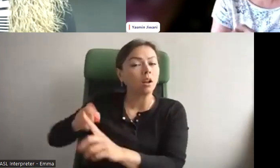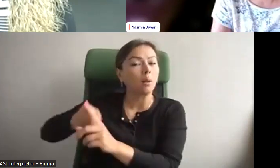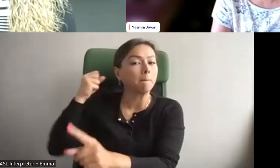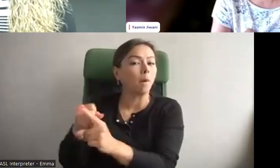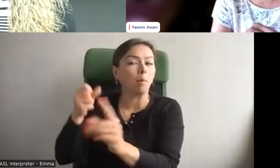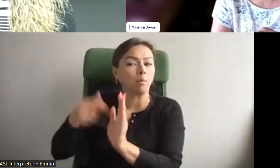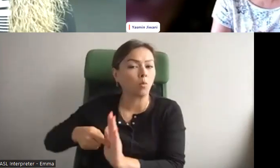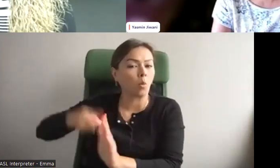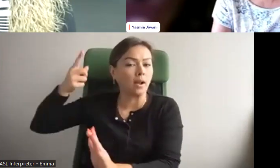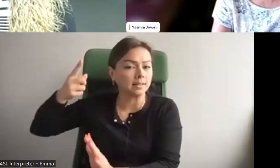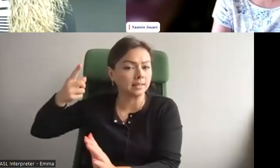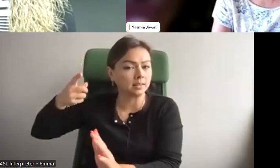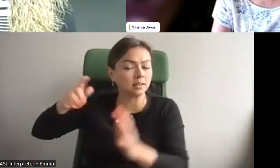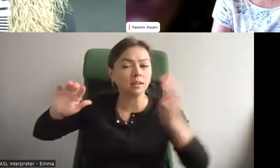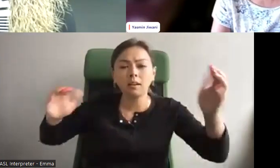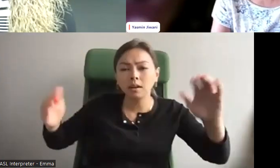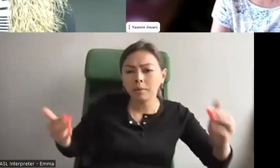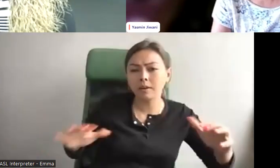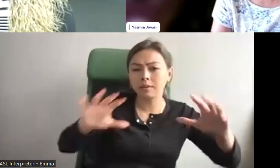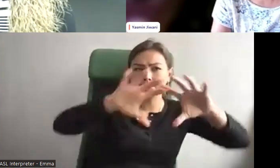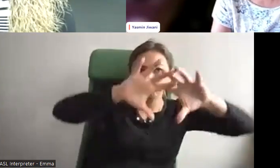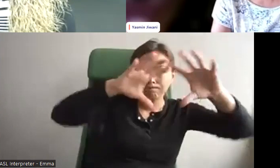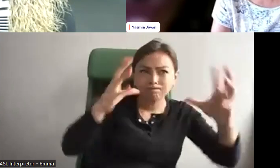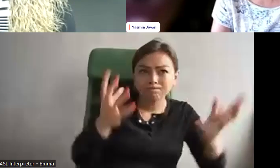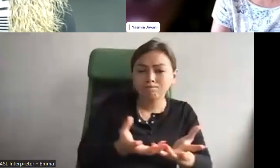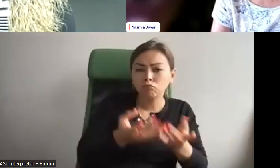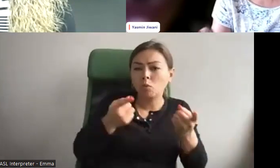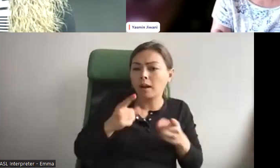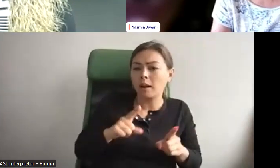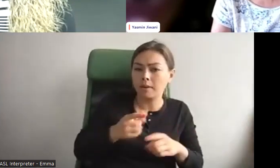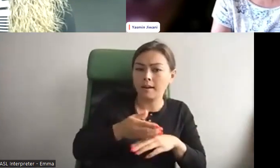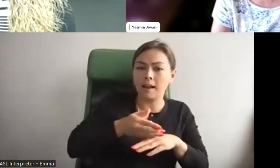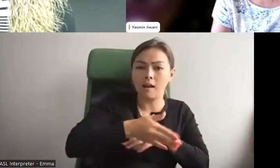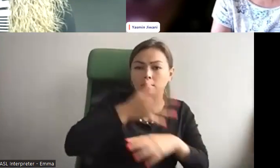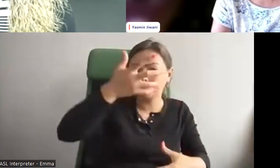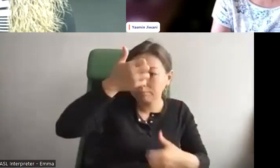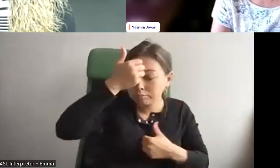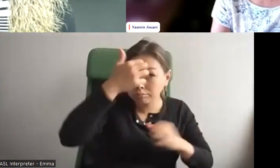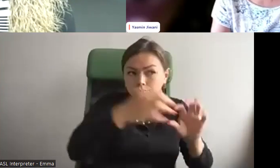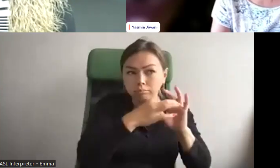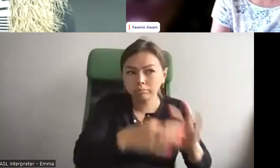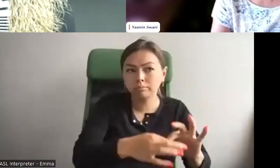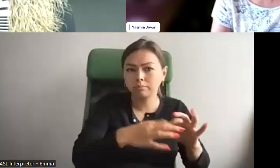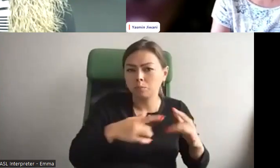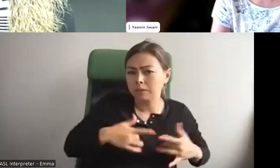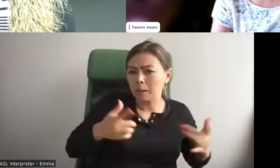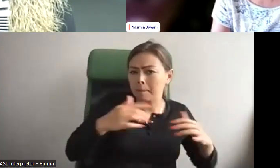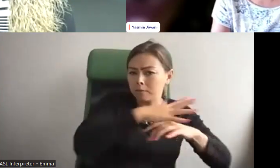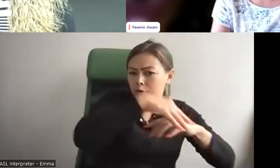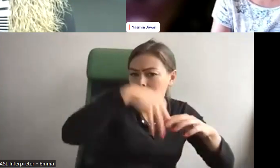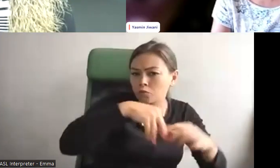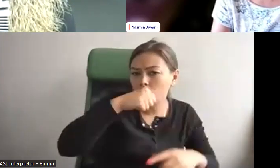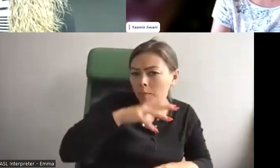whole pattern of exactly what's going on since colonization in terms of Indigenous women. So how, in fact,